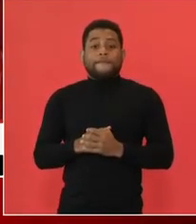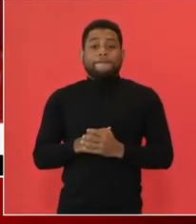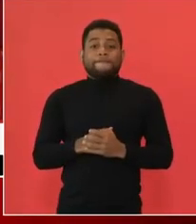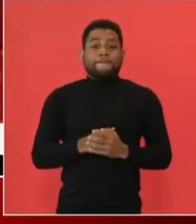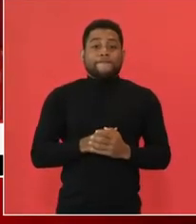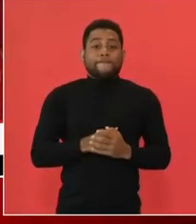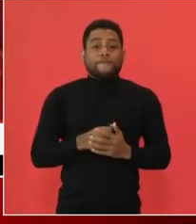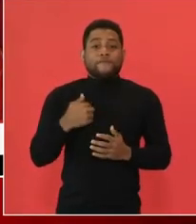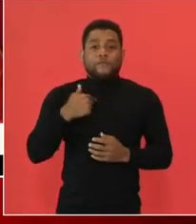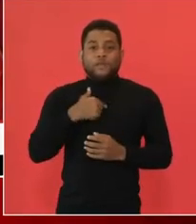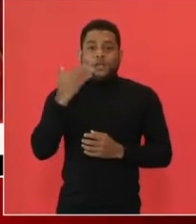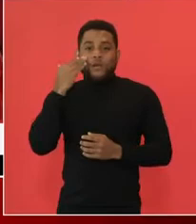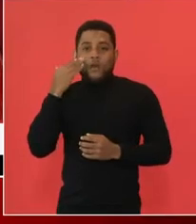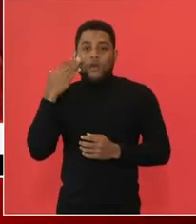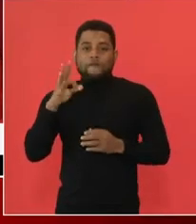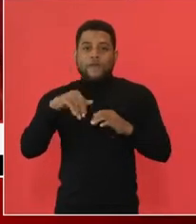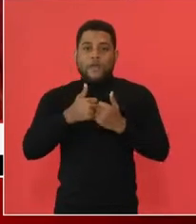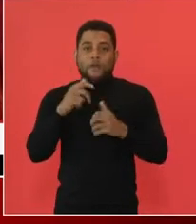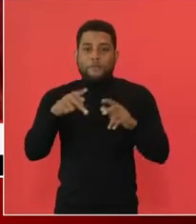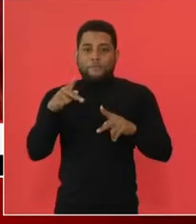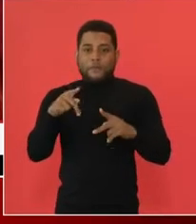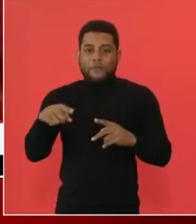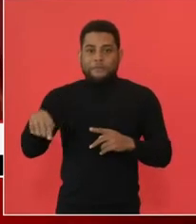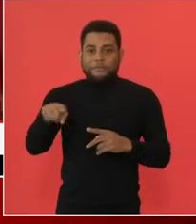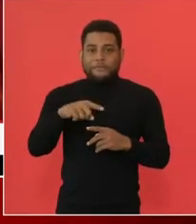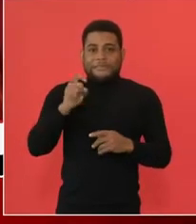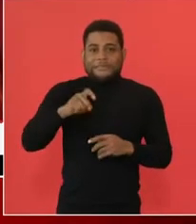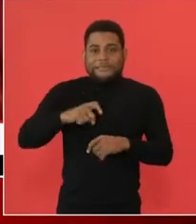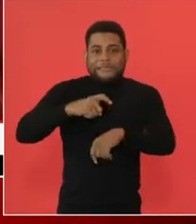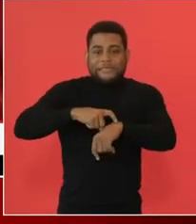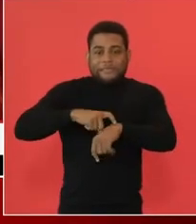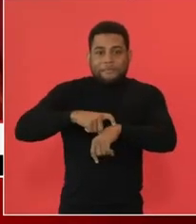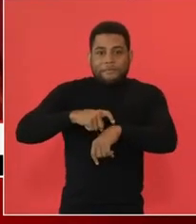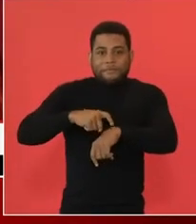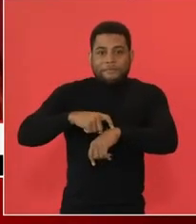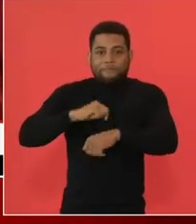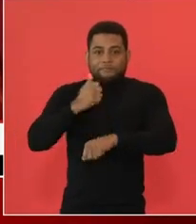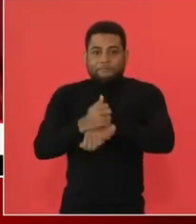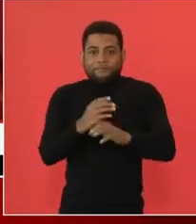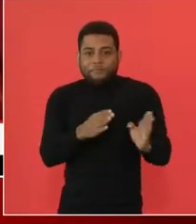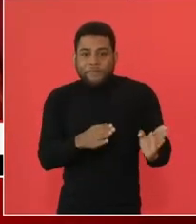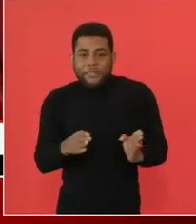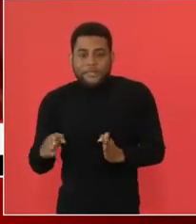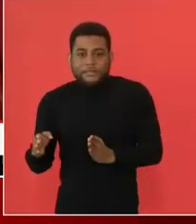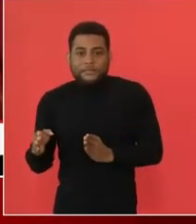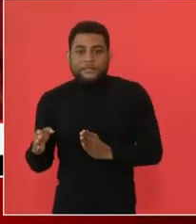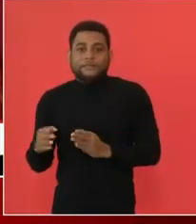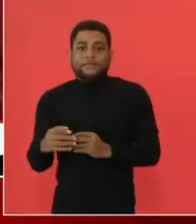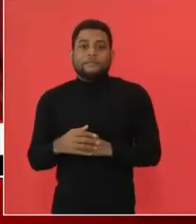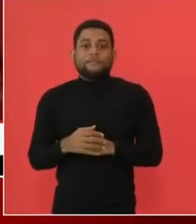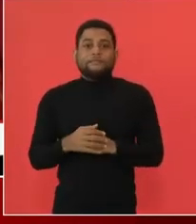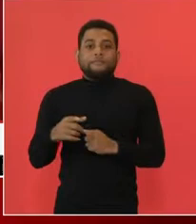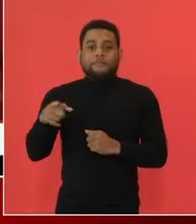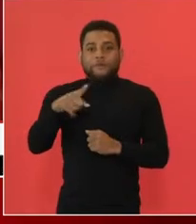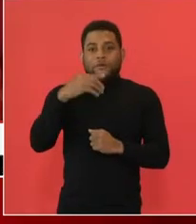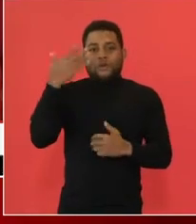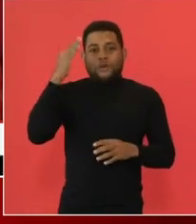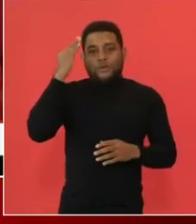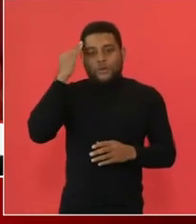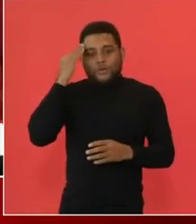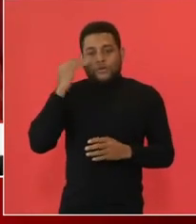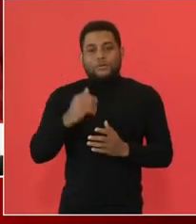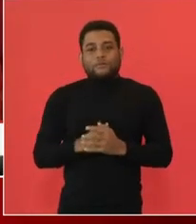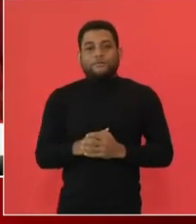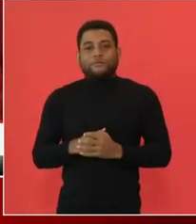enough time to make plans. I think you recognize that being in a